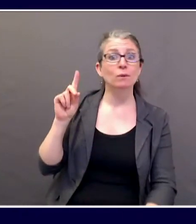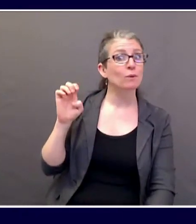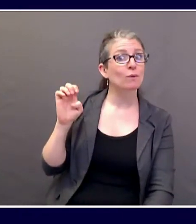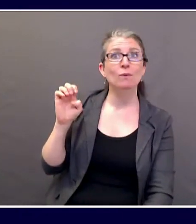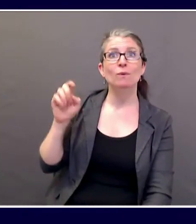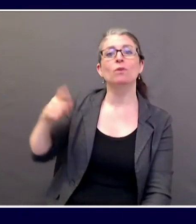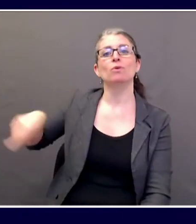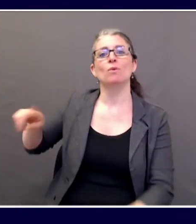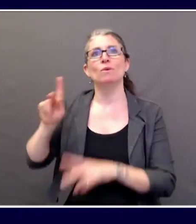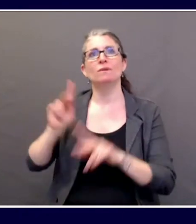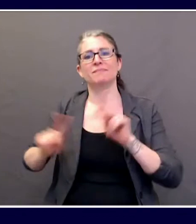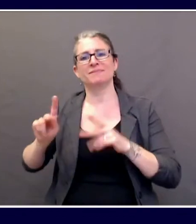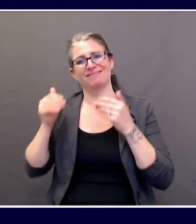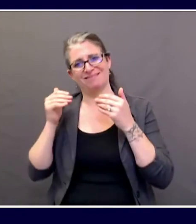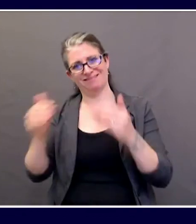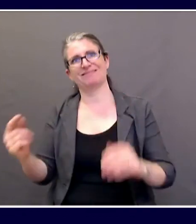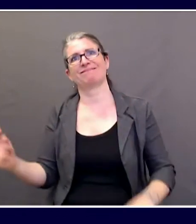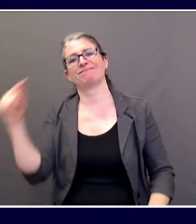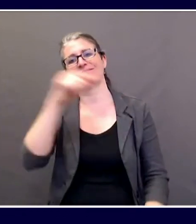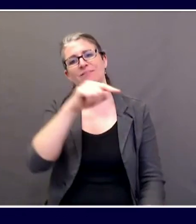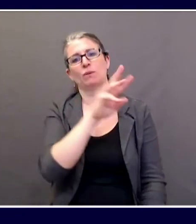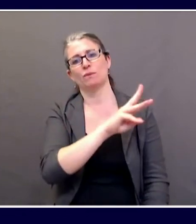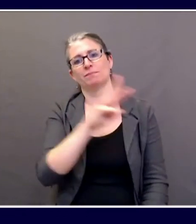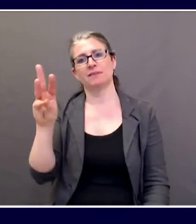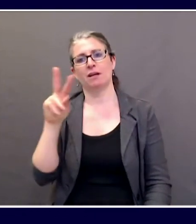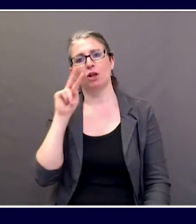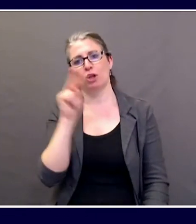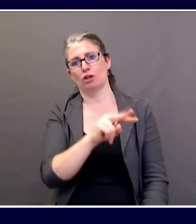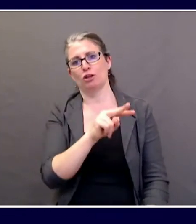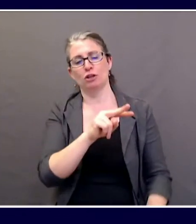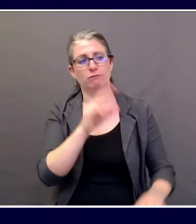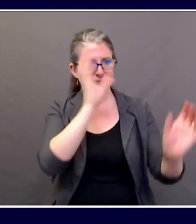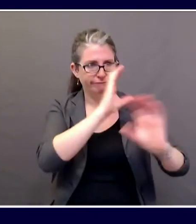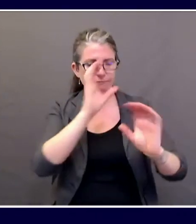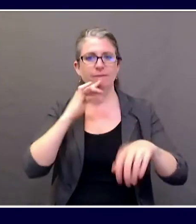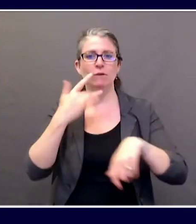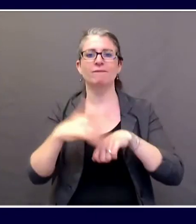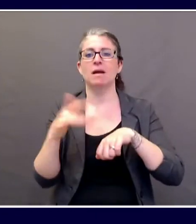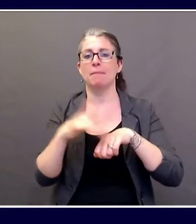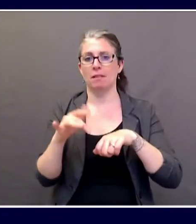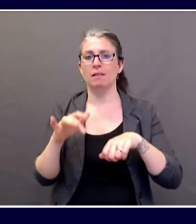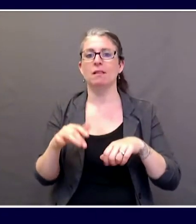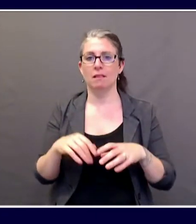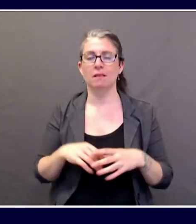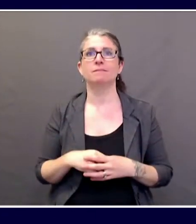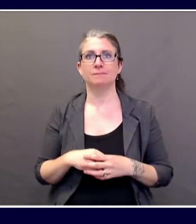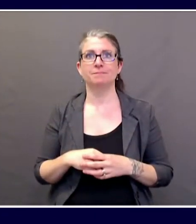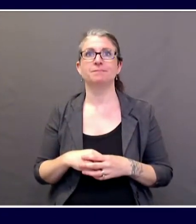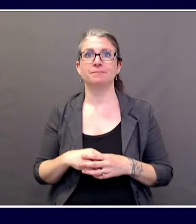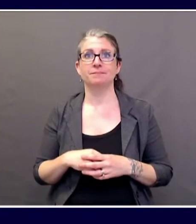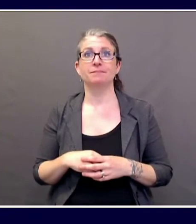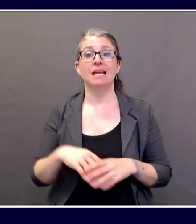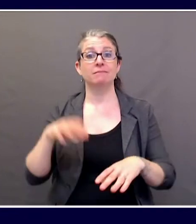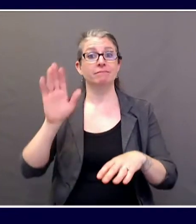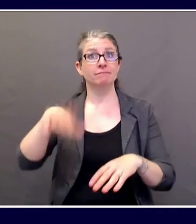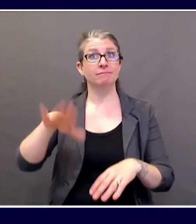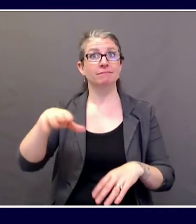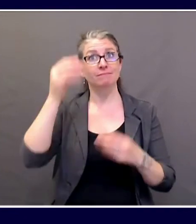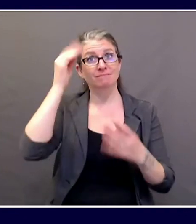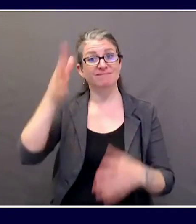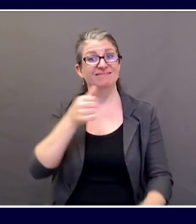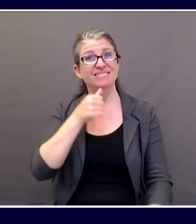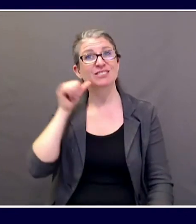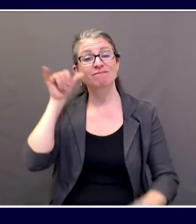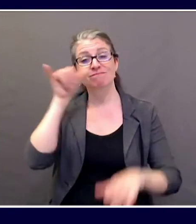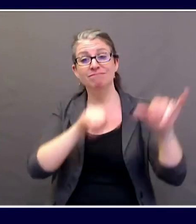able to do so based on what I've been seeing and based on the fact that yesterday was the single biggest day for vaccinations in Maine.